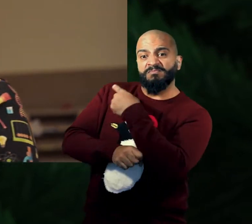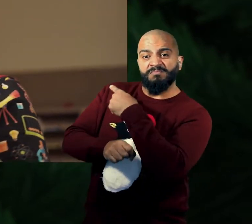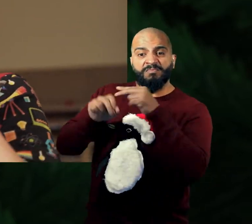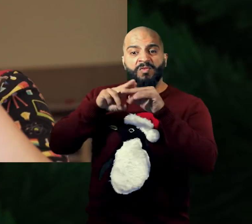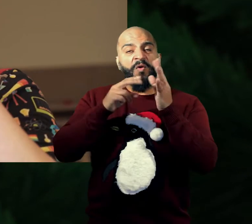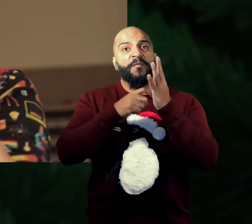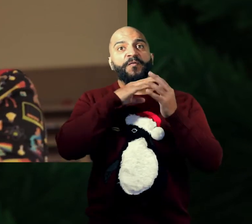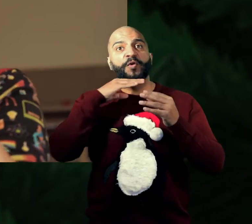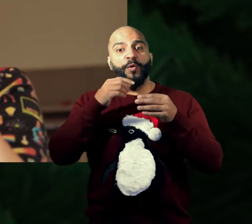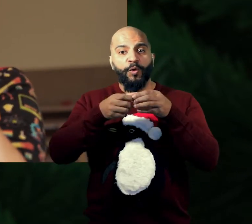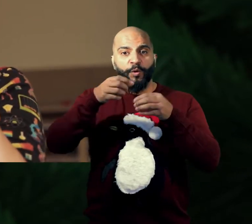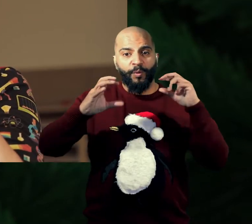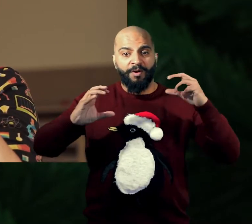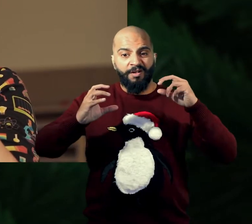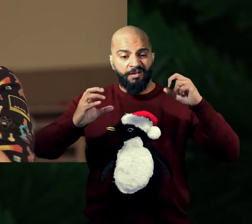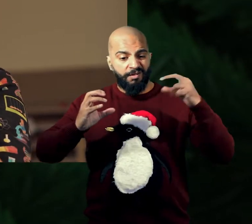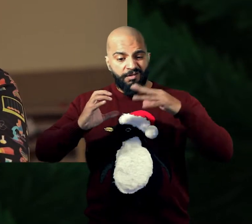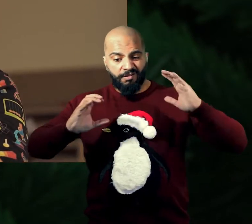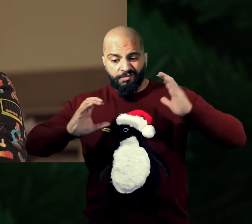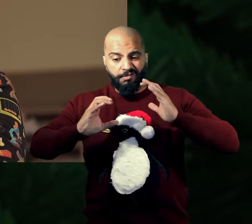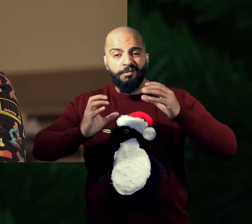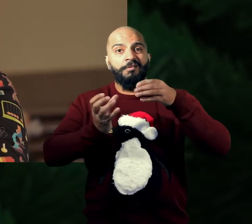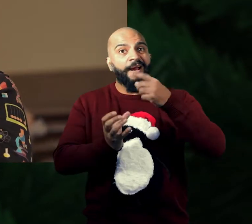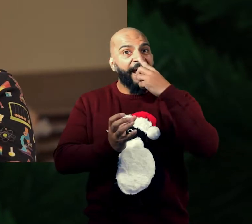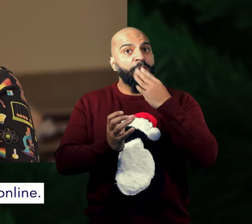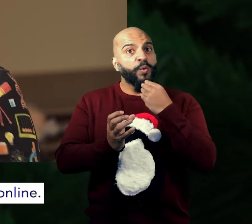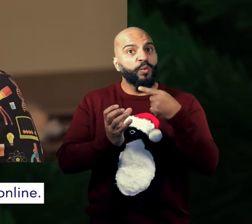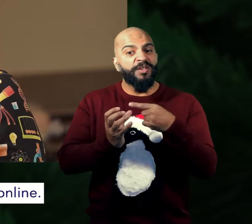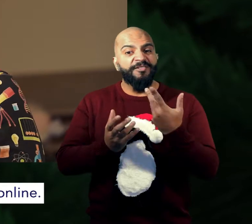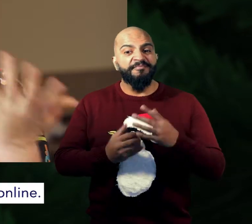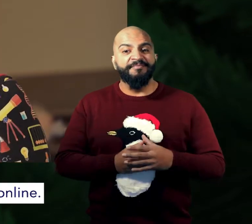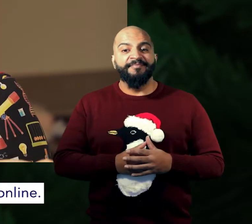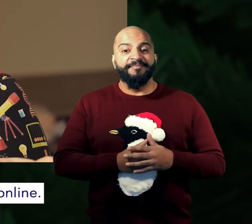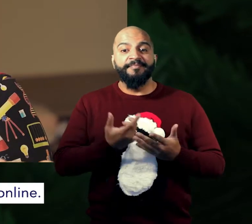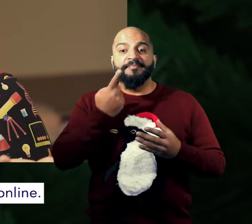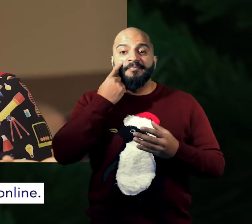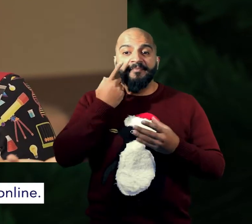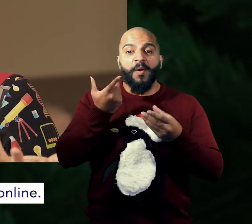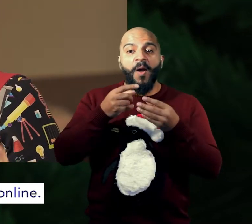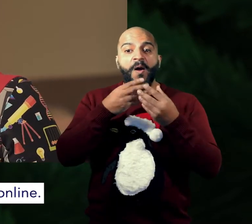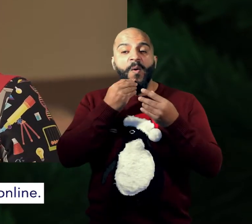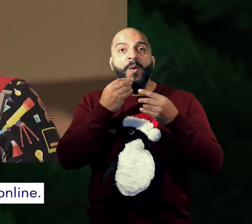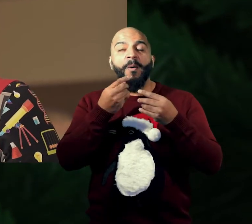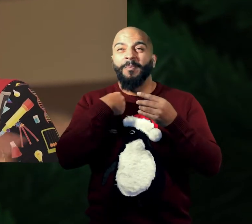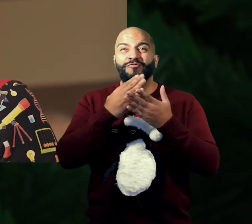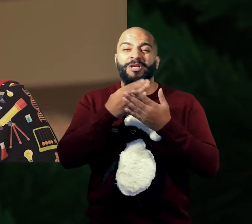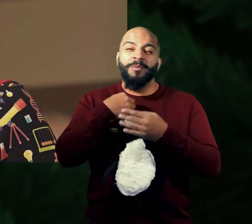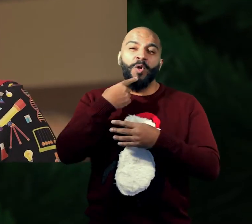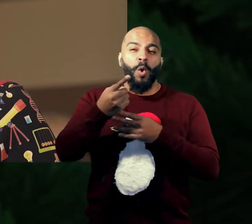shoot bottle with this little bit at the top closed. Failing that, I just bought my film canisters